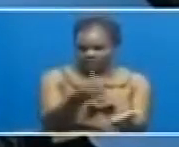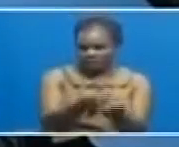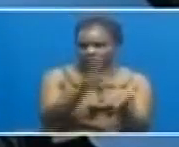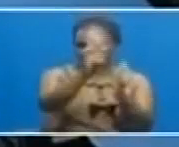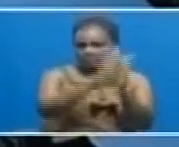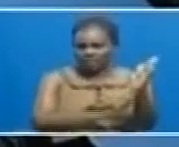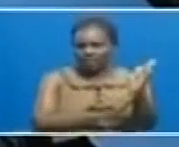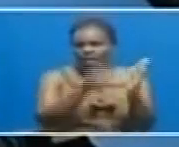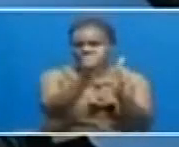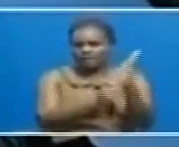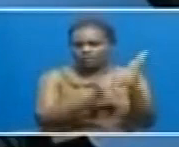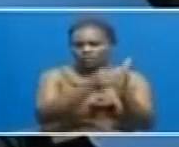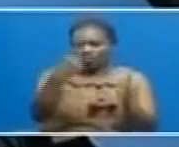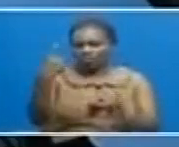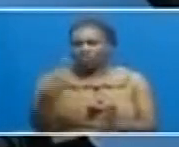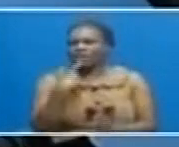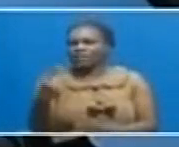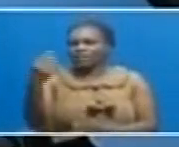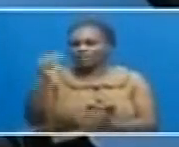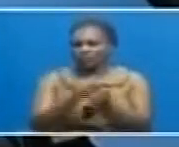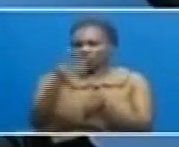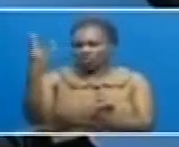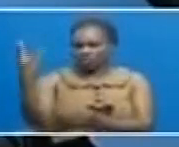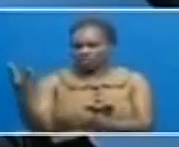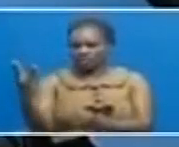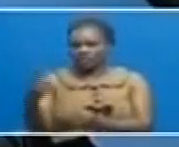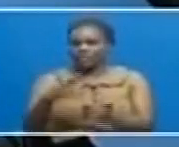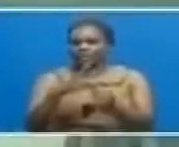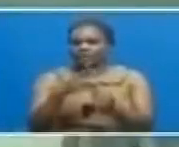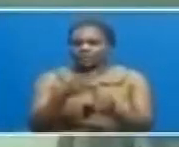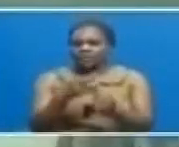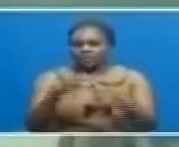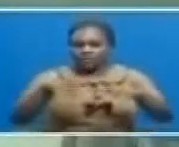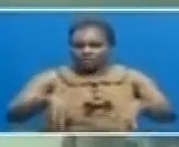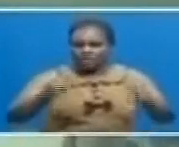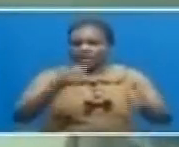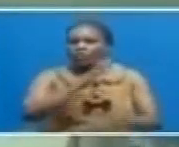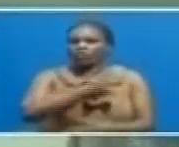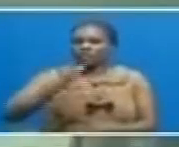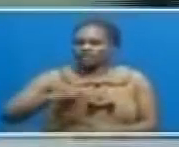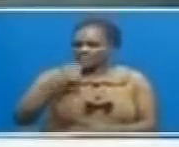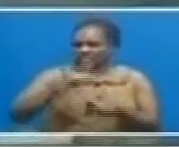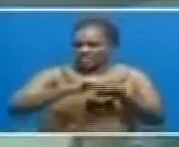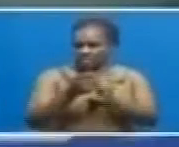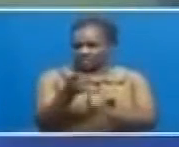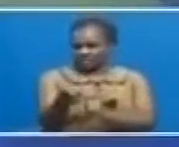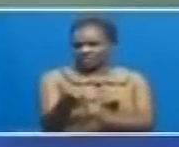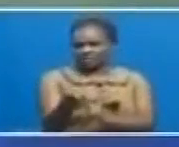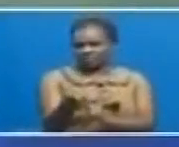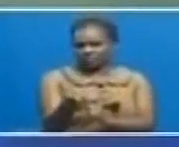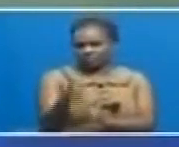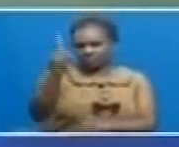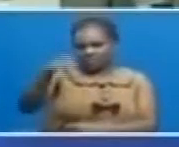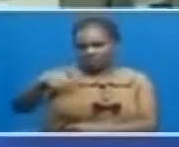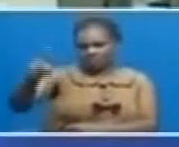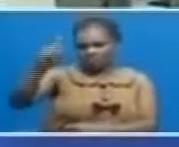against Article 114 of the Constitution. Mutava Musimi, who chairs the committee, said any changes to a money bill must be approved